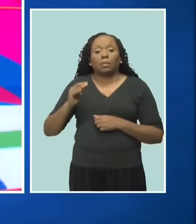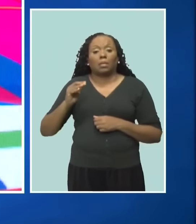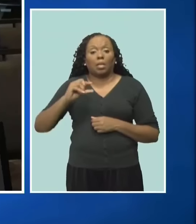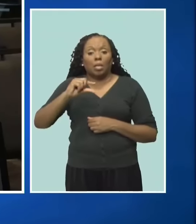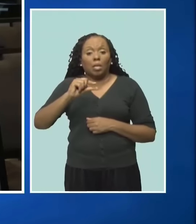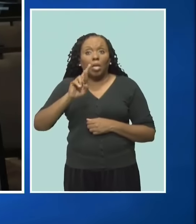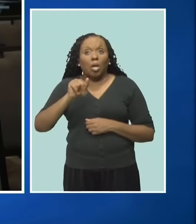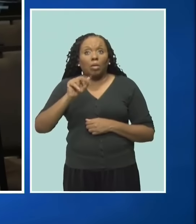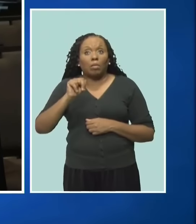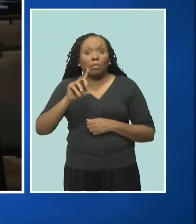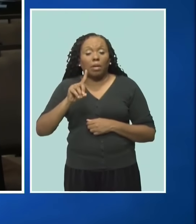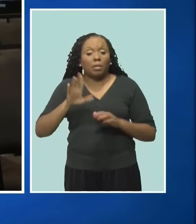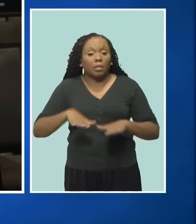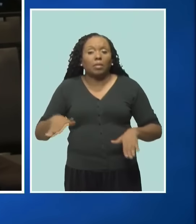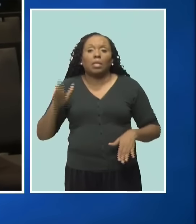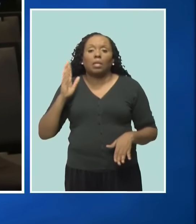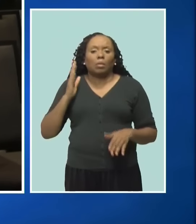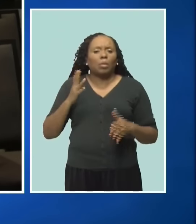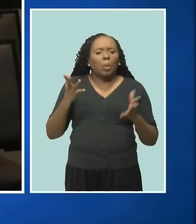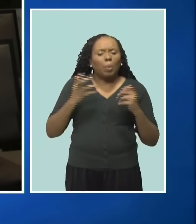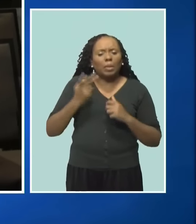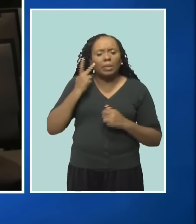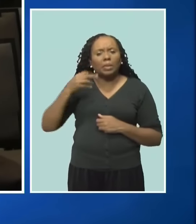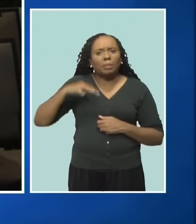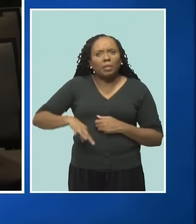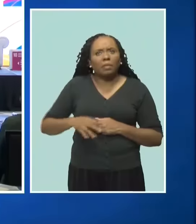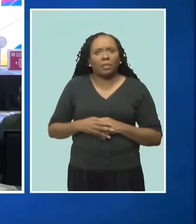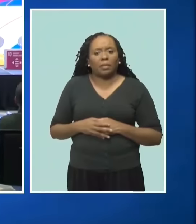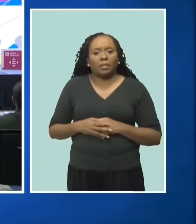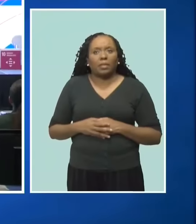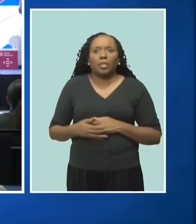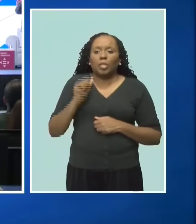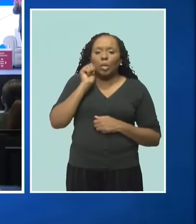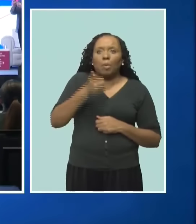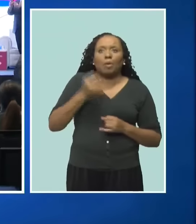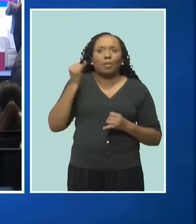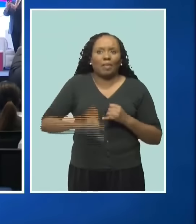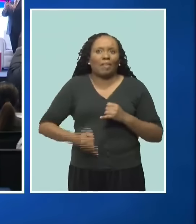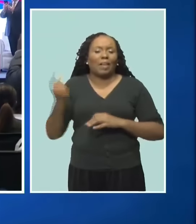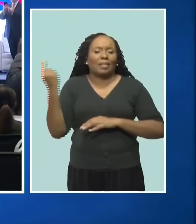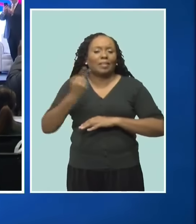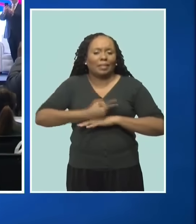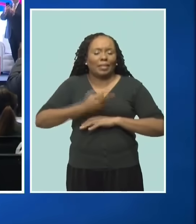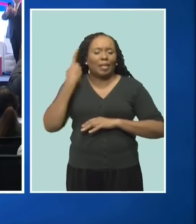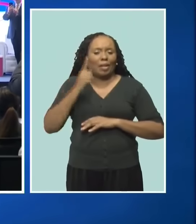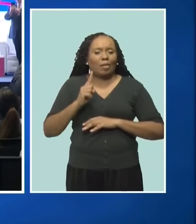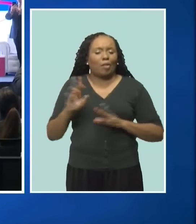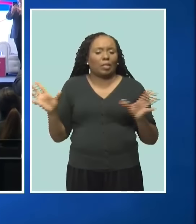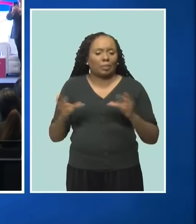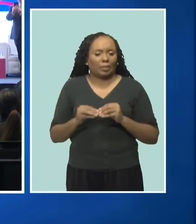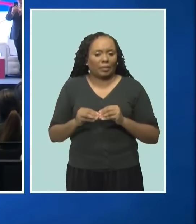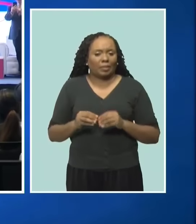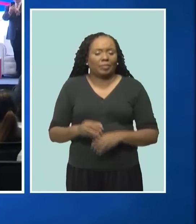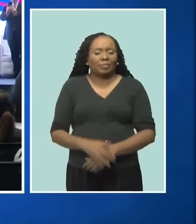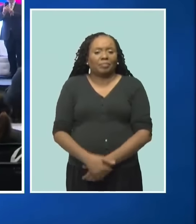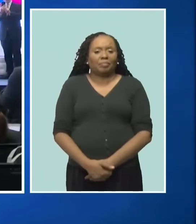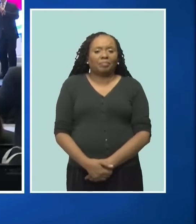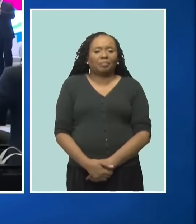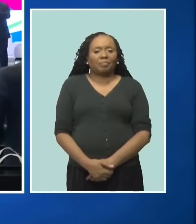benefit from. The forum ends on November 1st at Wyndham Grand Barbados. Ernesta Henry, CBC News.